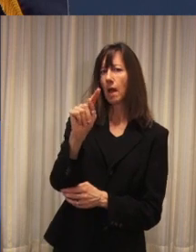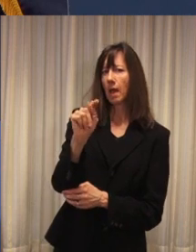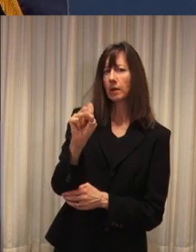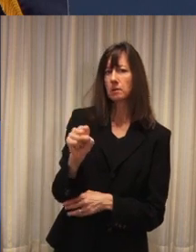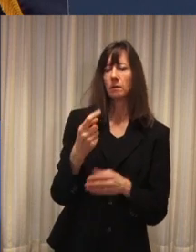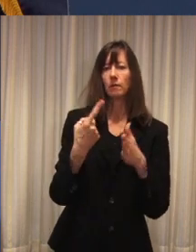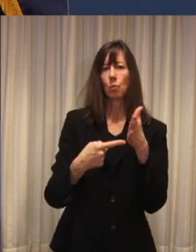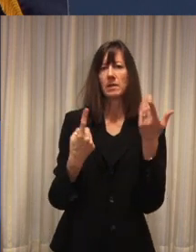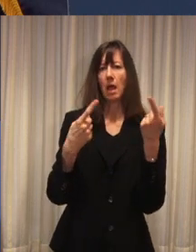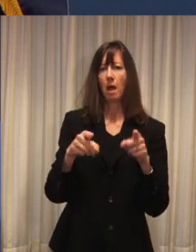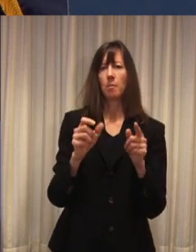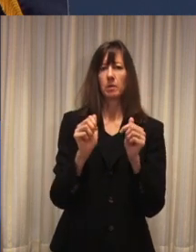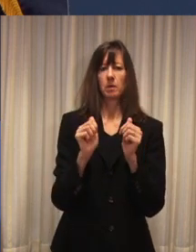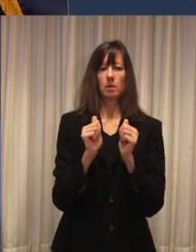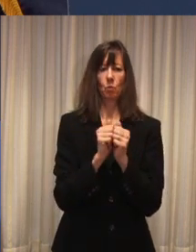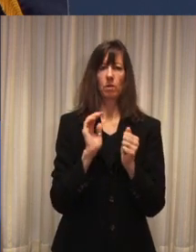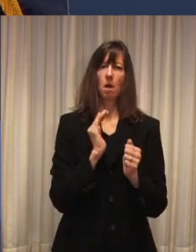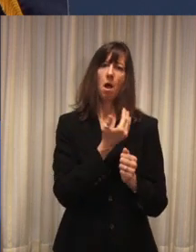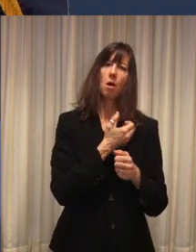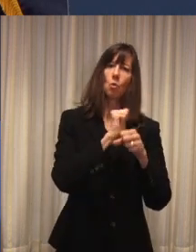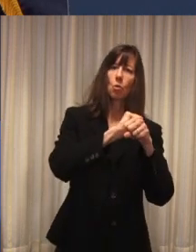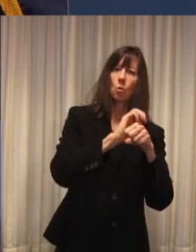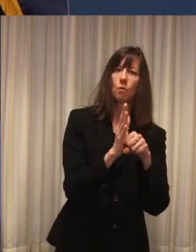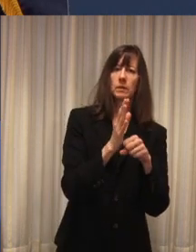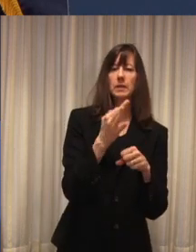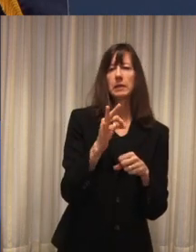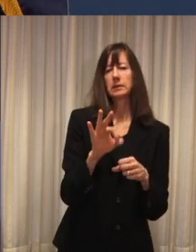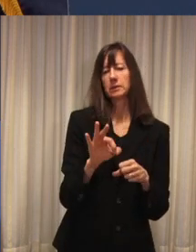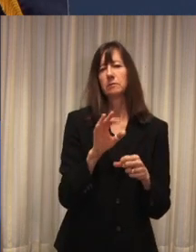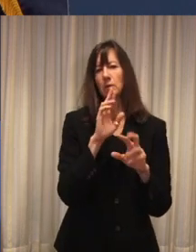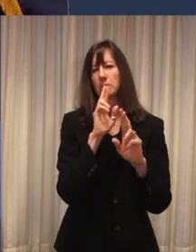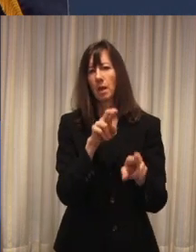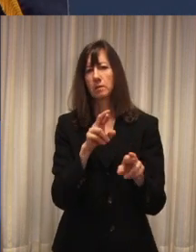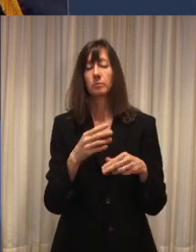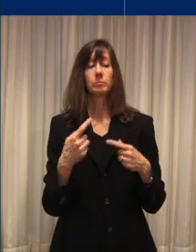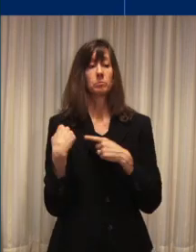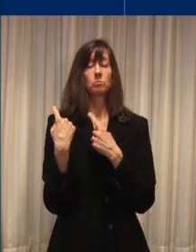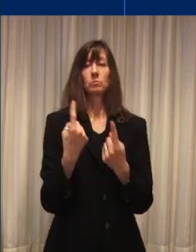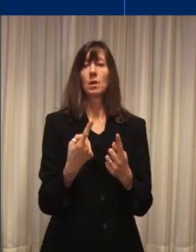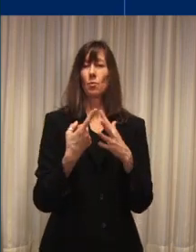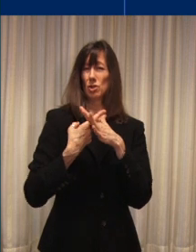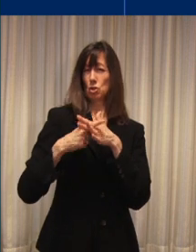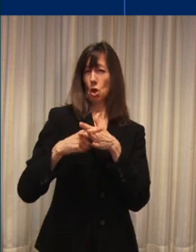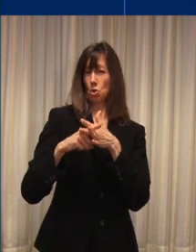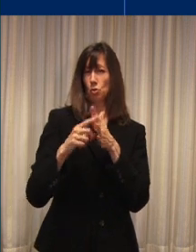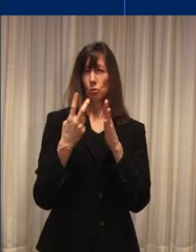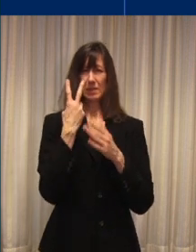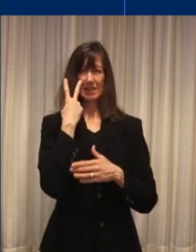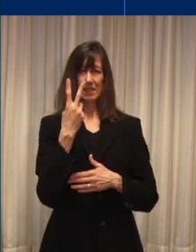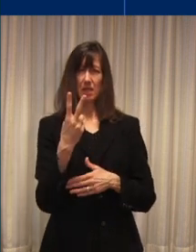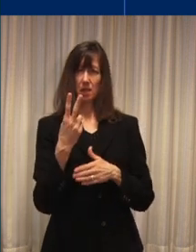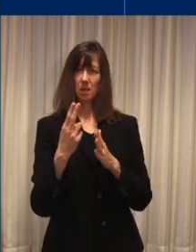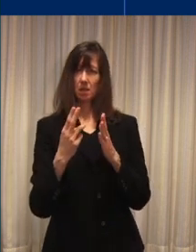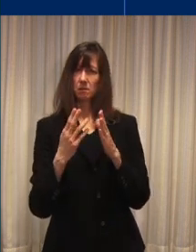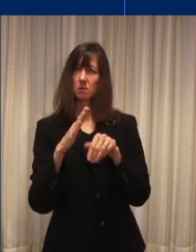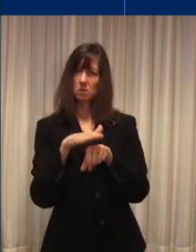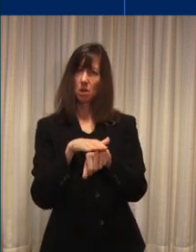COVID-19 response. We are starting to see a slowing of new cases, but we continue to